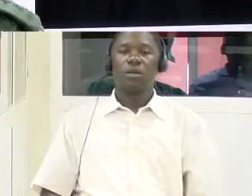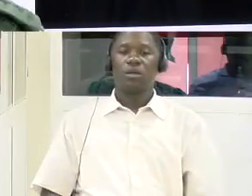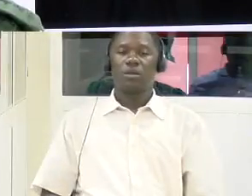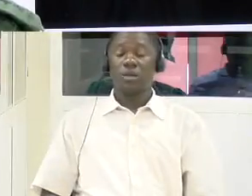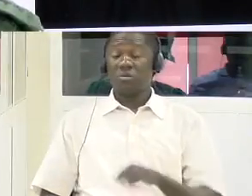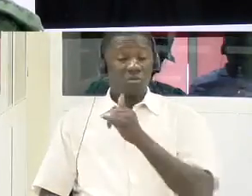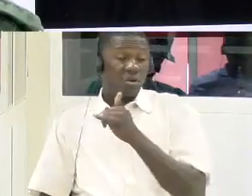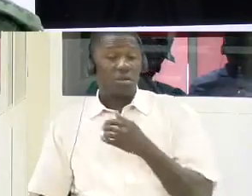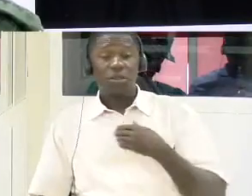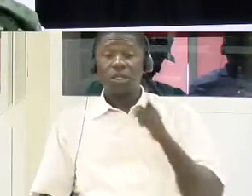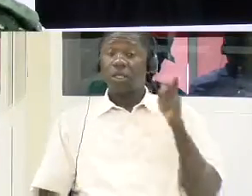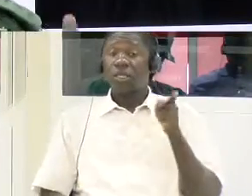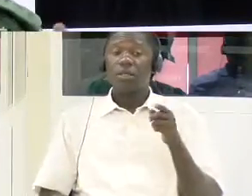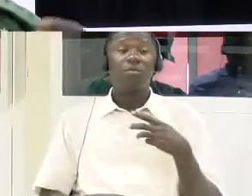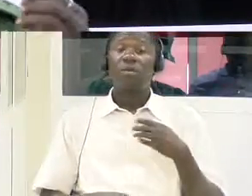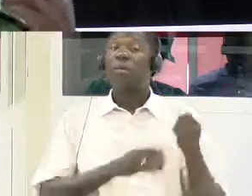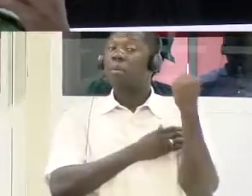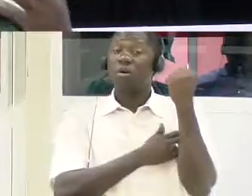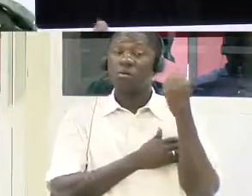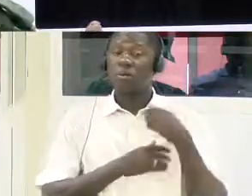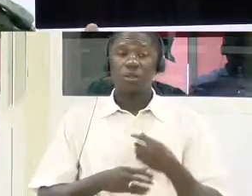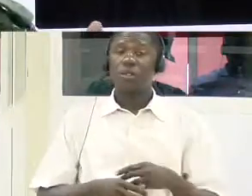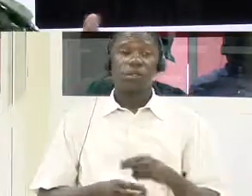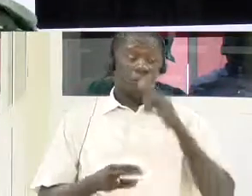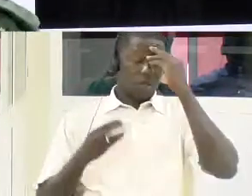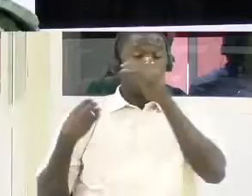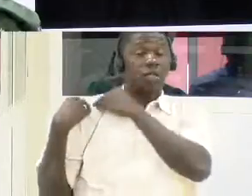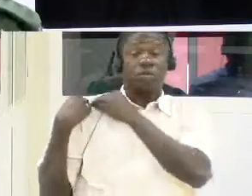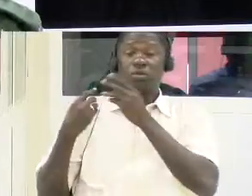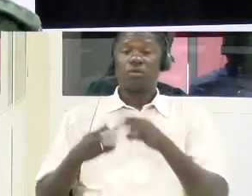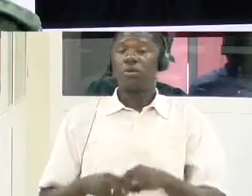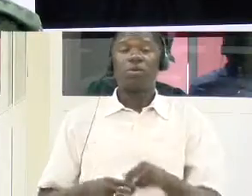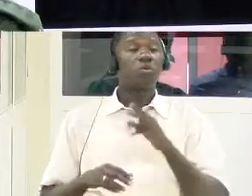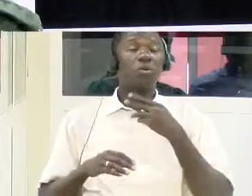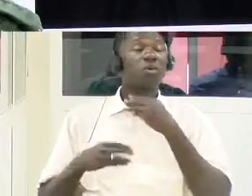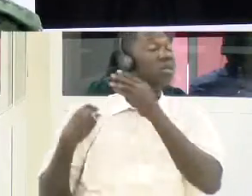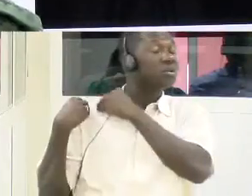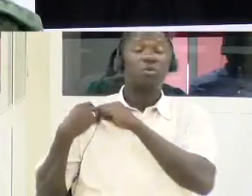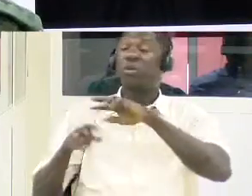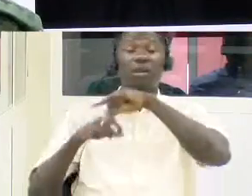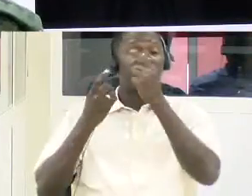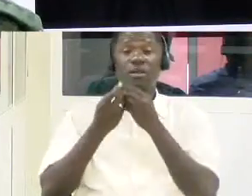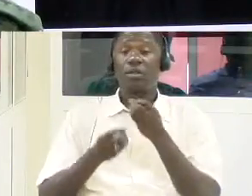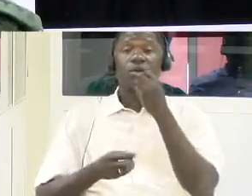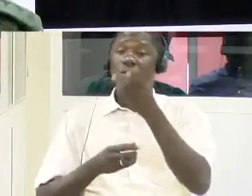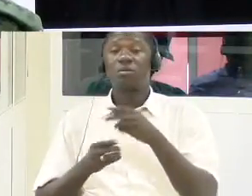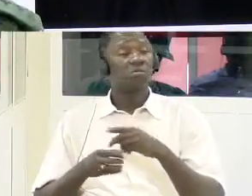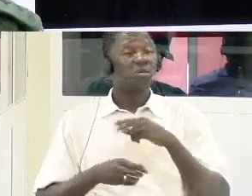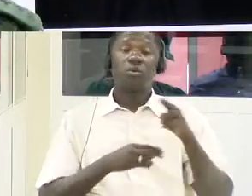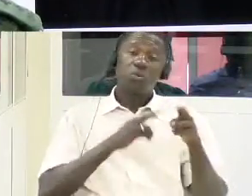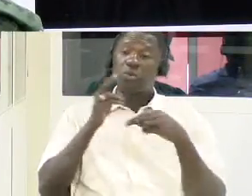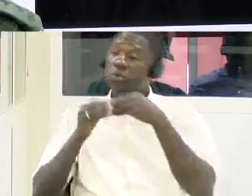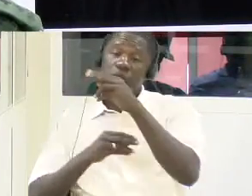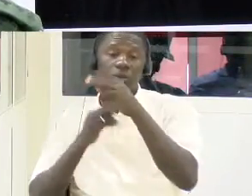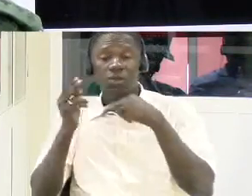The others were just symbols. This is a fact. As an enlightened officer, you know this thing. He was the one running the show.